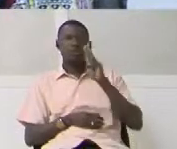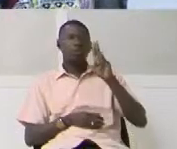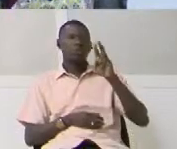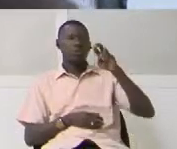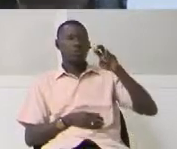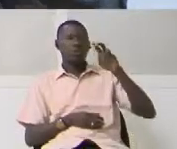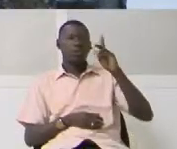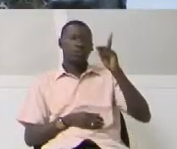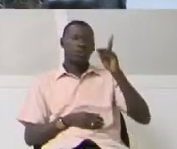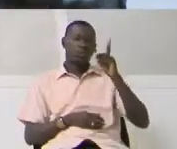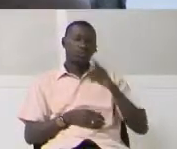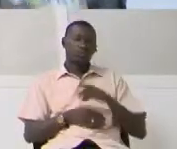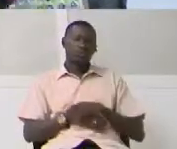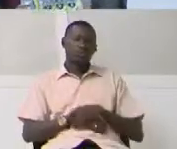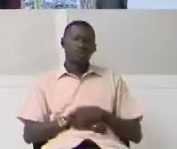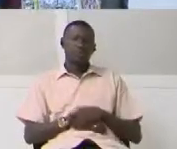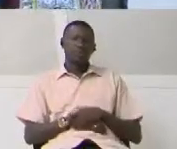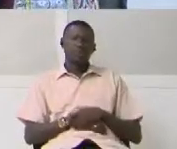you are the.